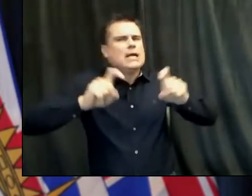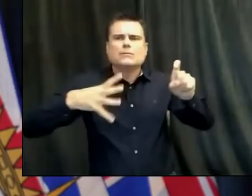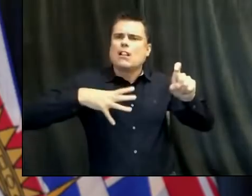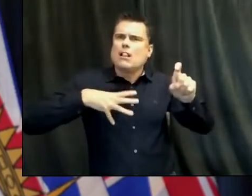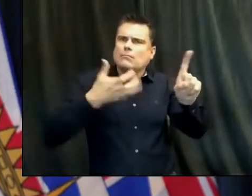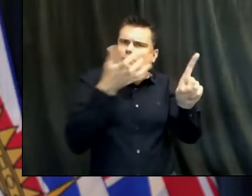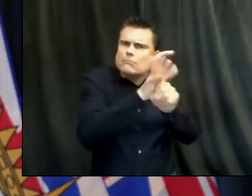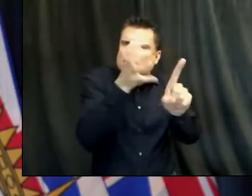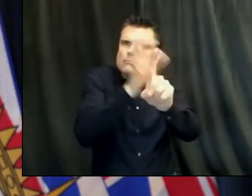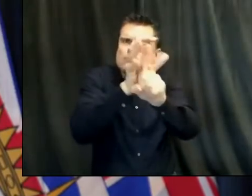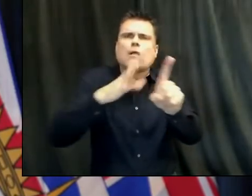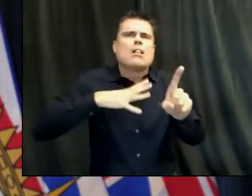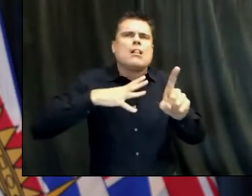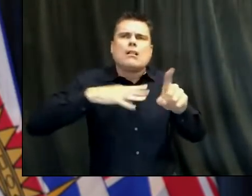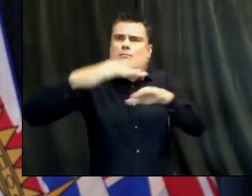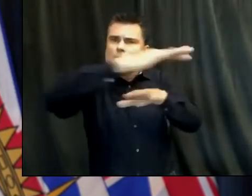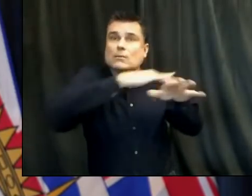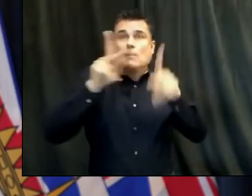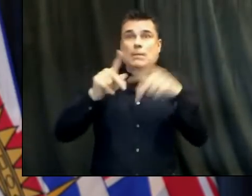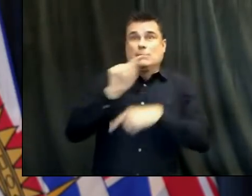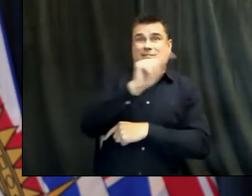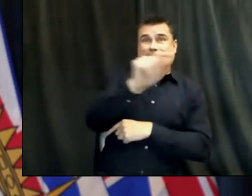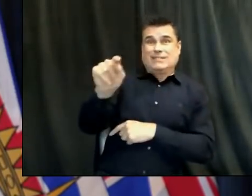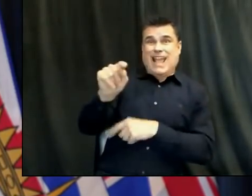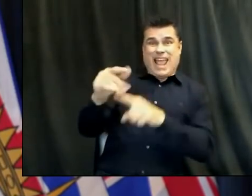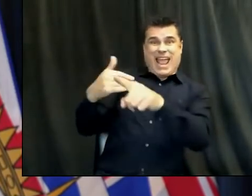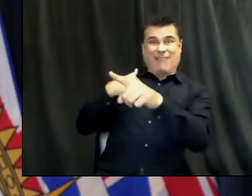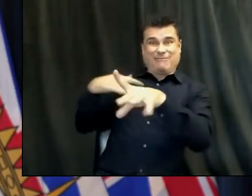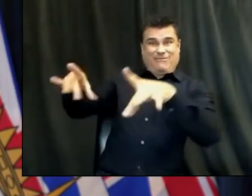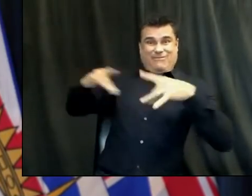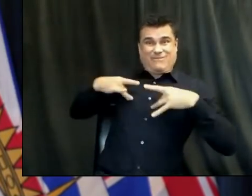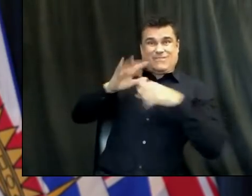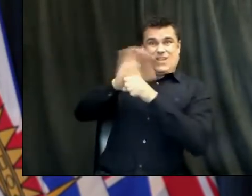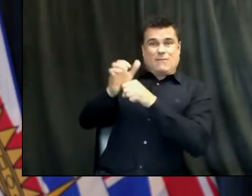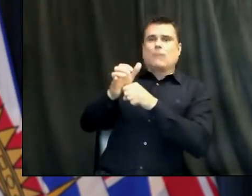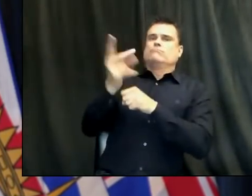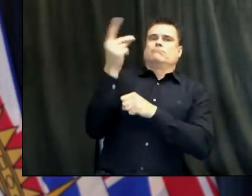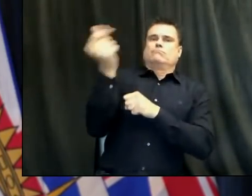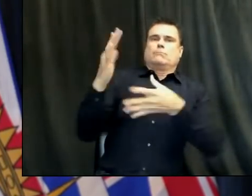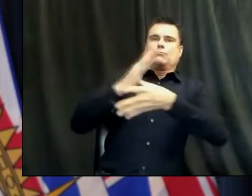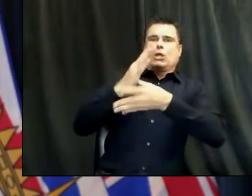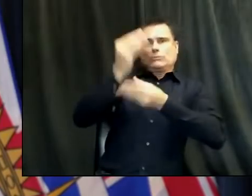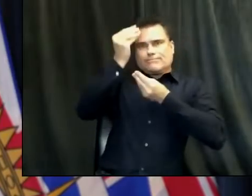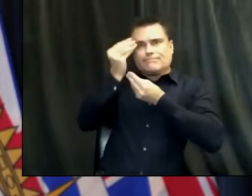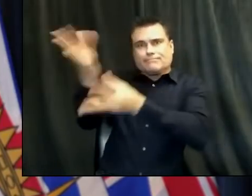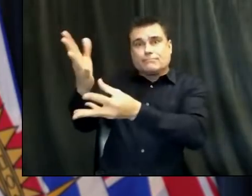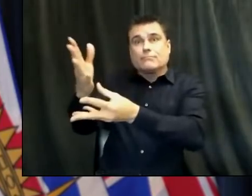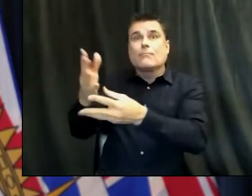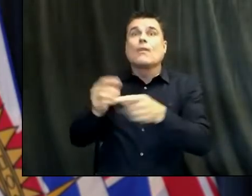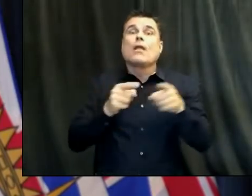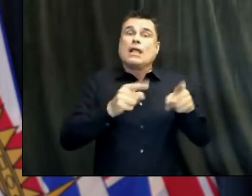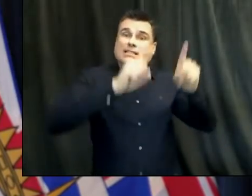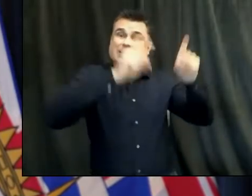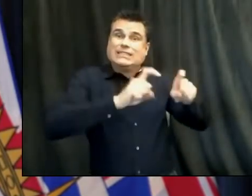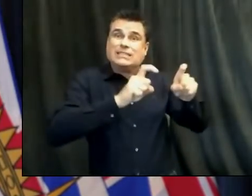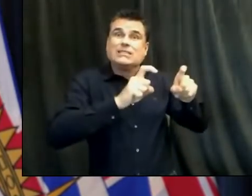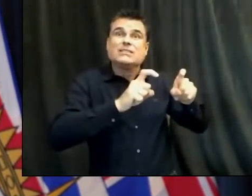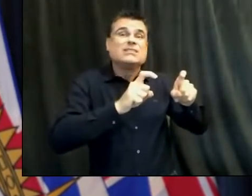to contact those who are positive first to make sure that people are isolating. So there may be a delay in people